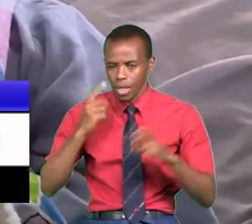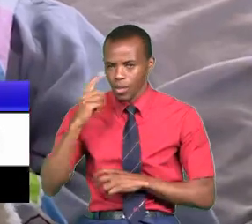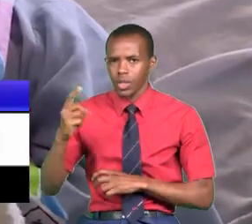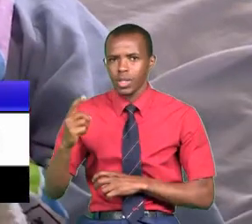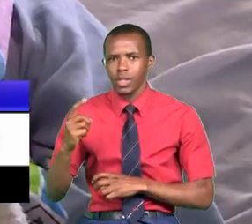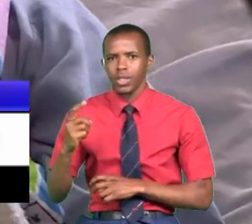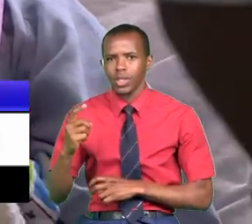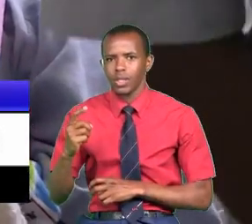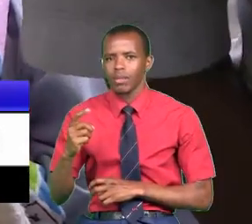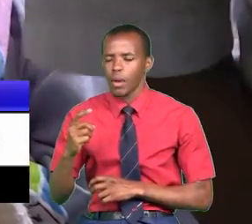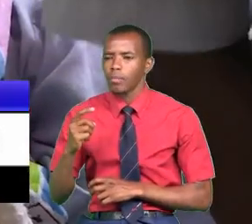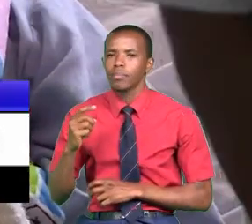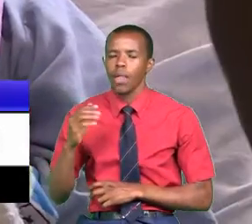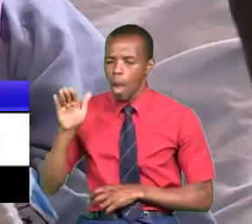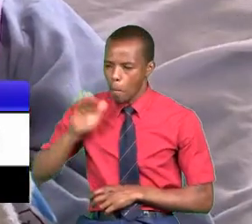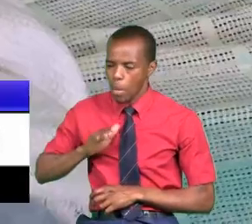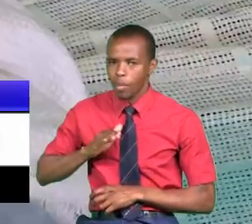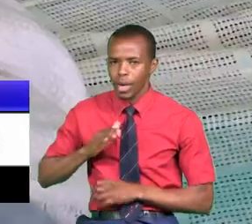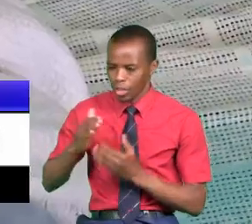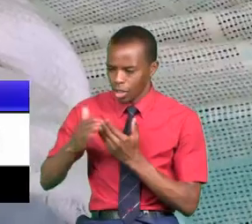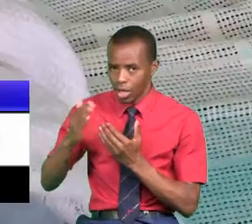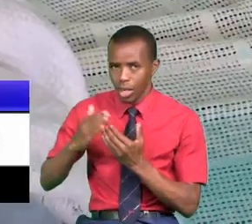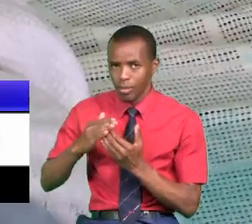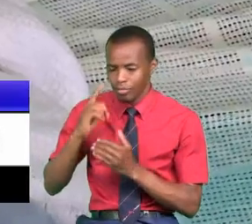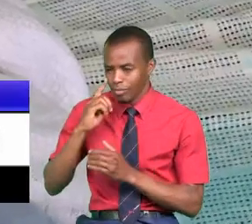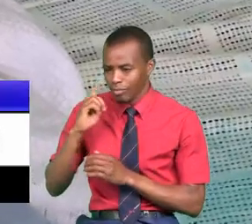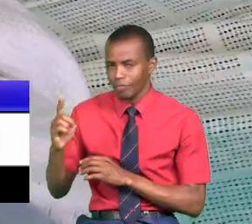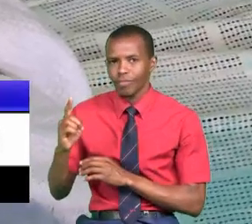the kangaroo mother care, where there is skin-to-skin